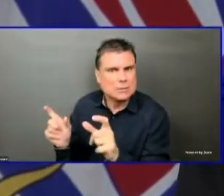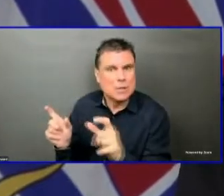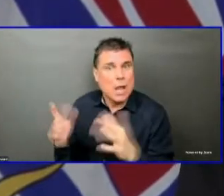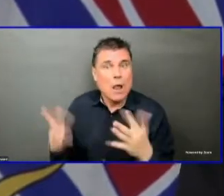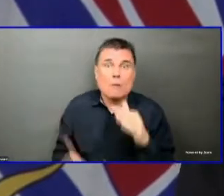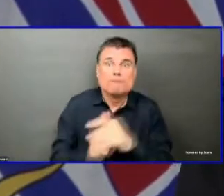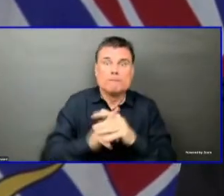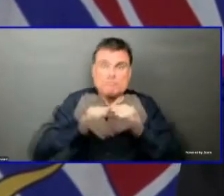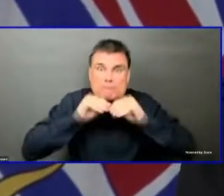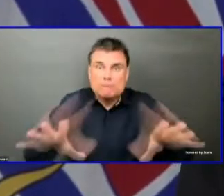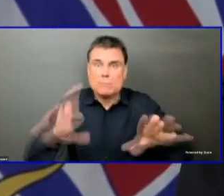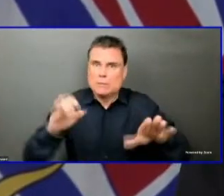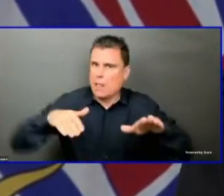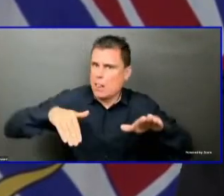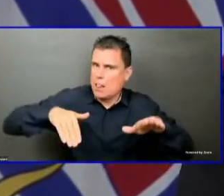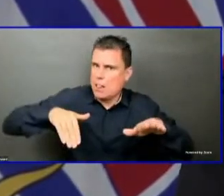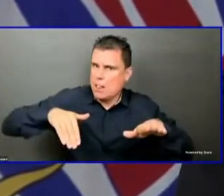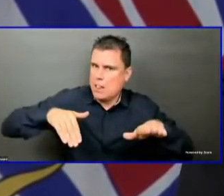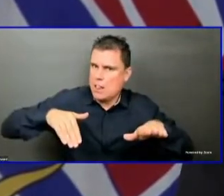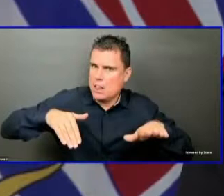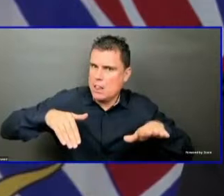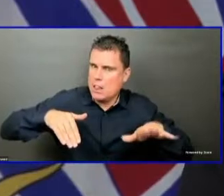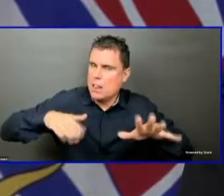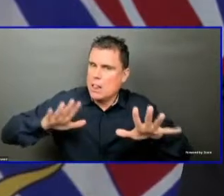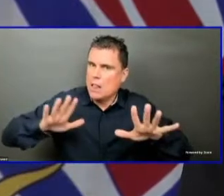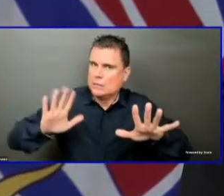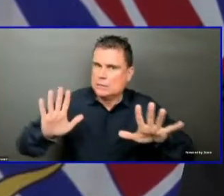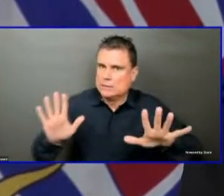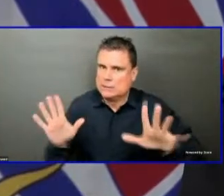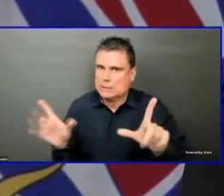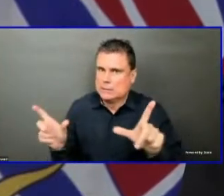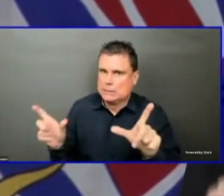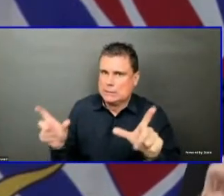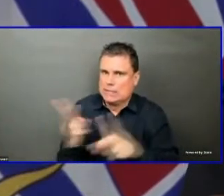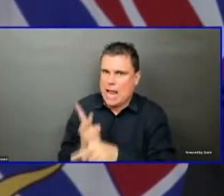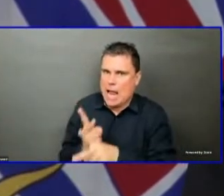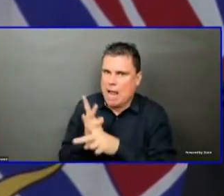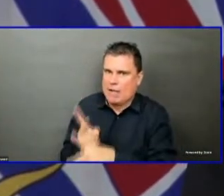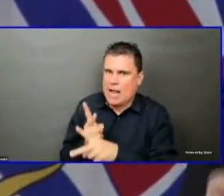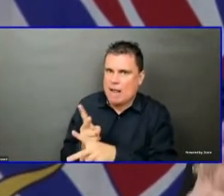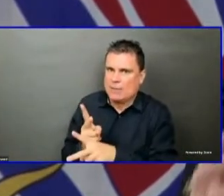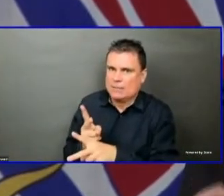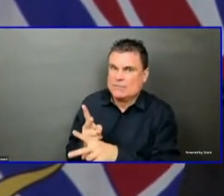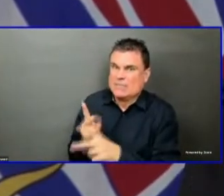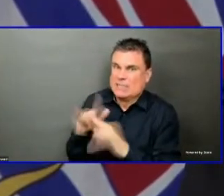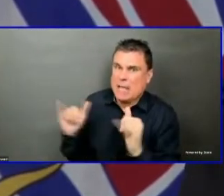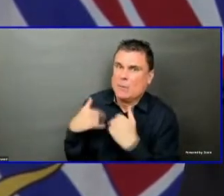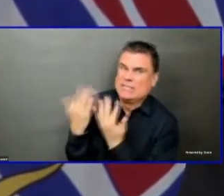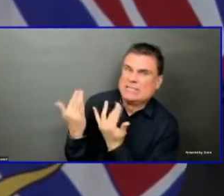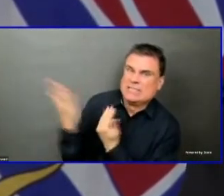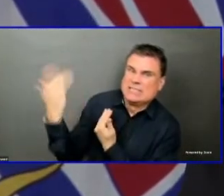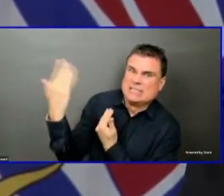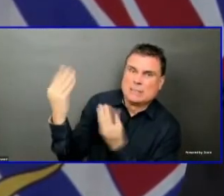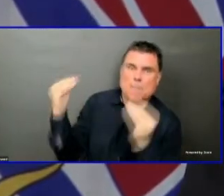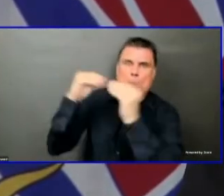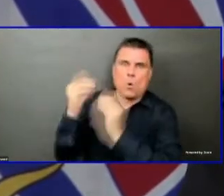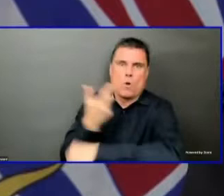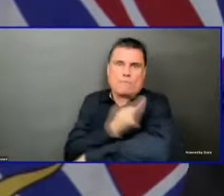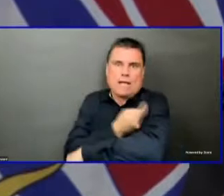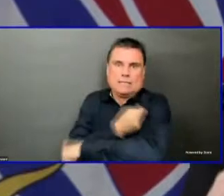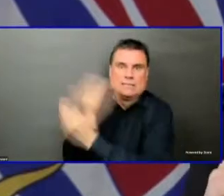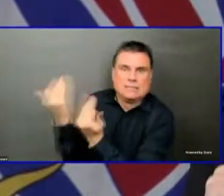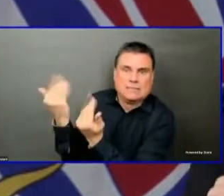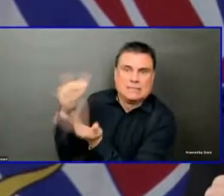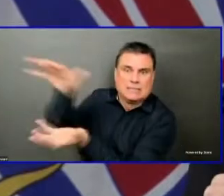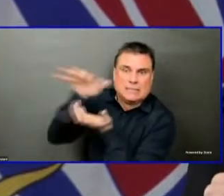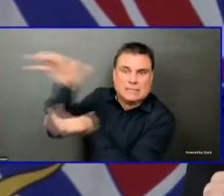at full speed. Just 1 or 2 super spreading events in our network, or a slight increase